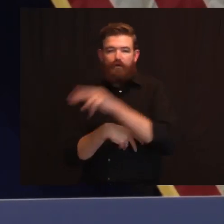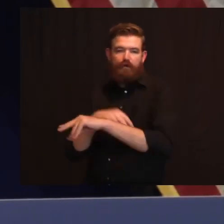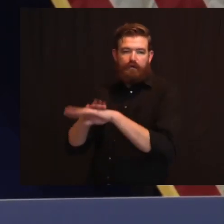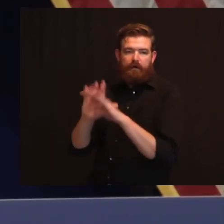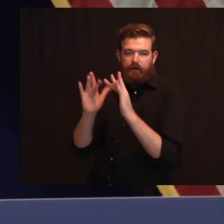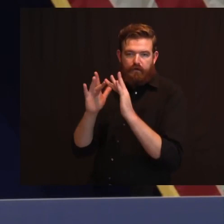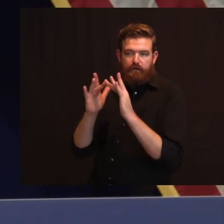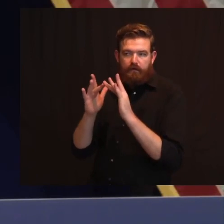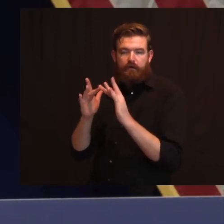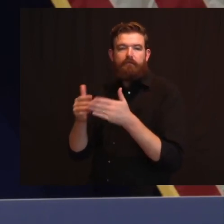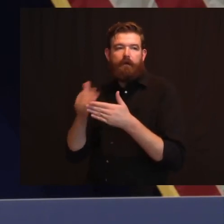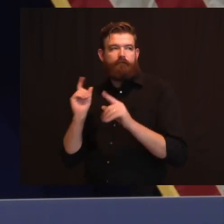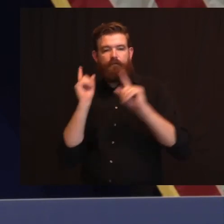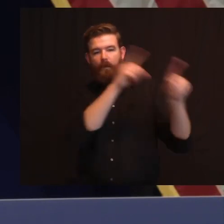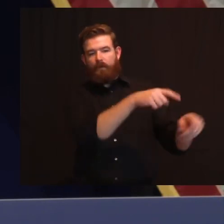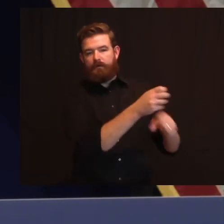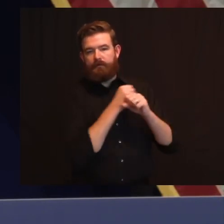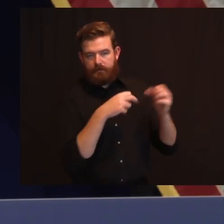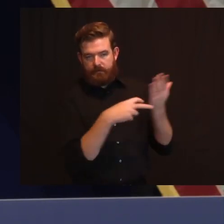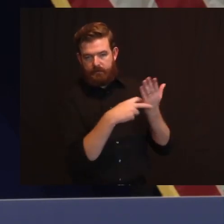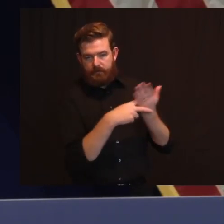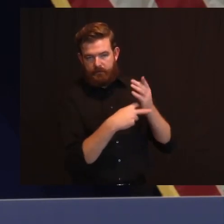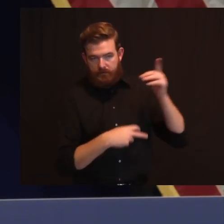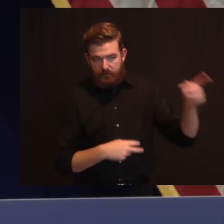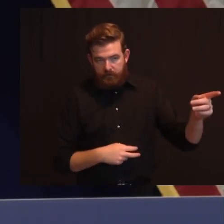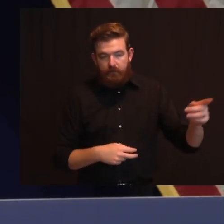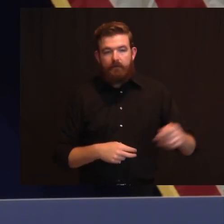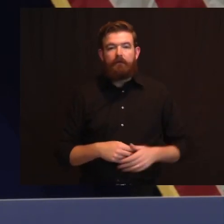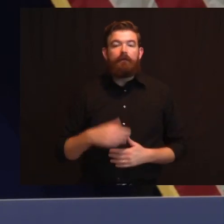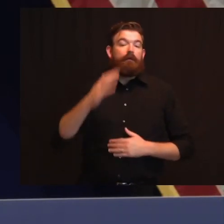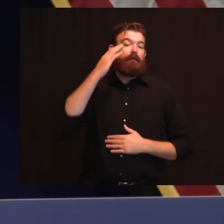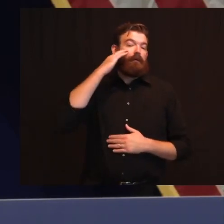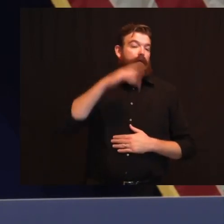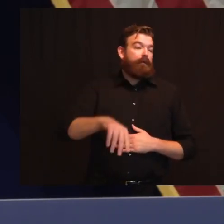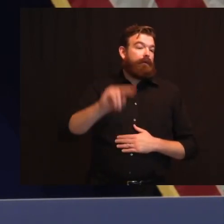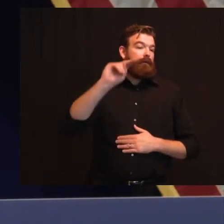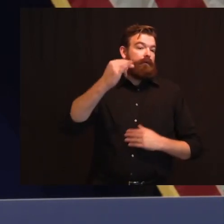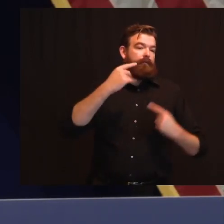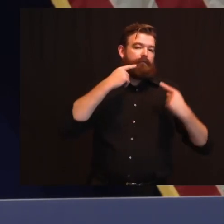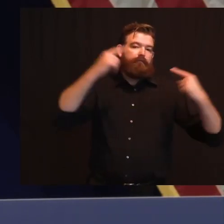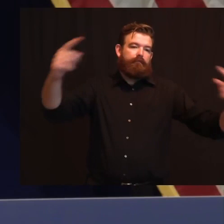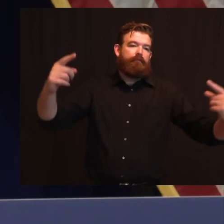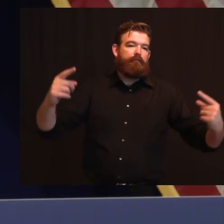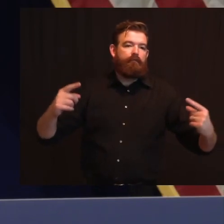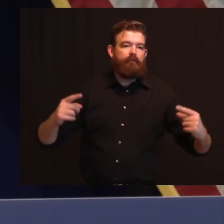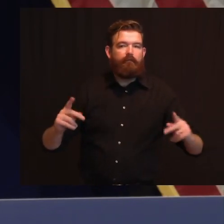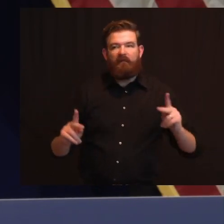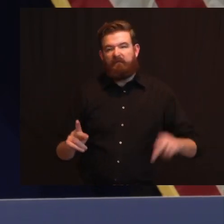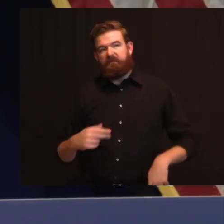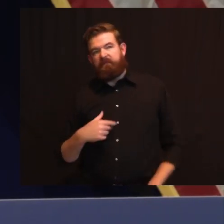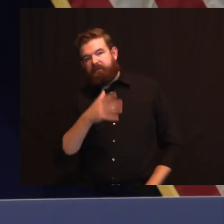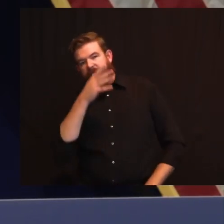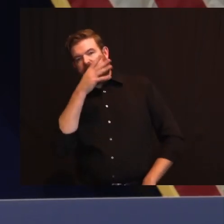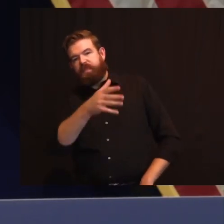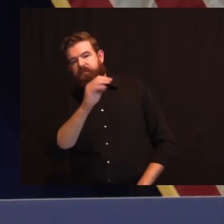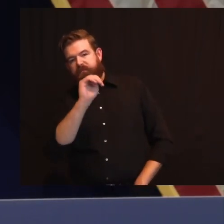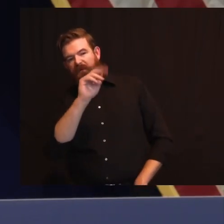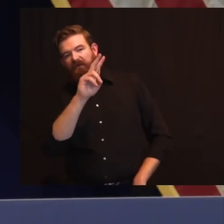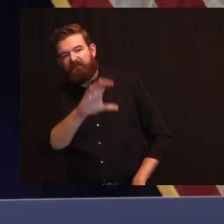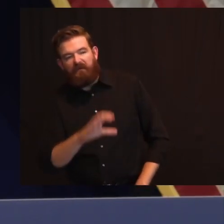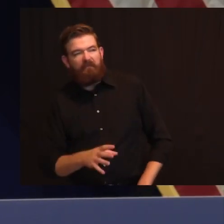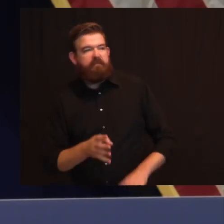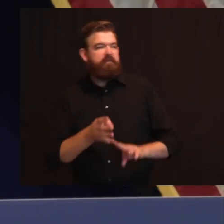motor vehicles. And we know during this pandemic, it's been very difficult. The lines have been awful. I've been out there, I've heard